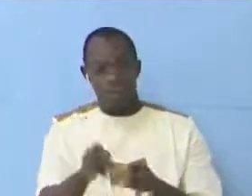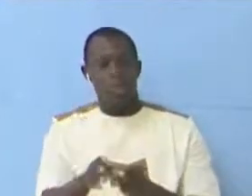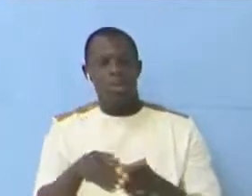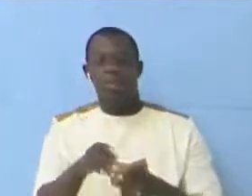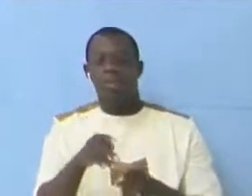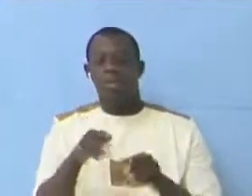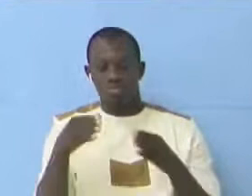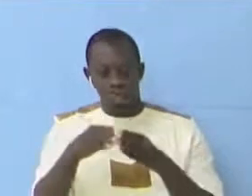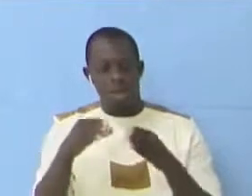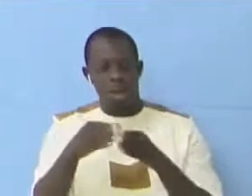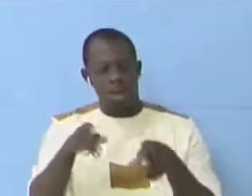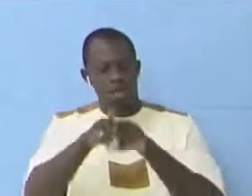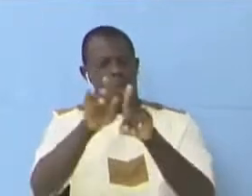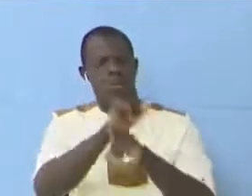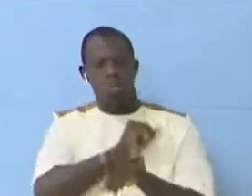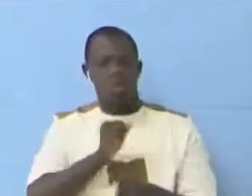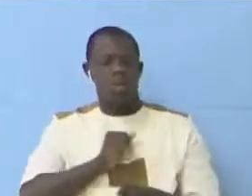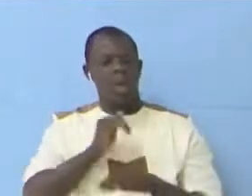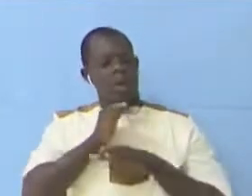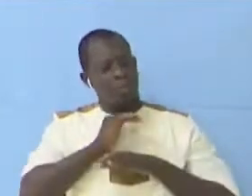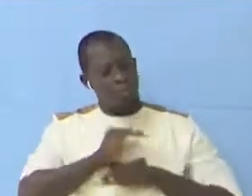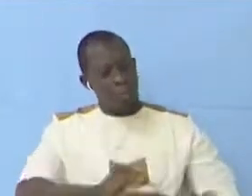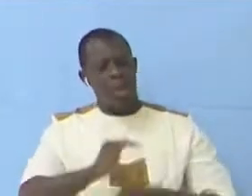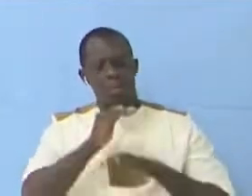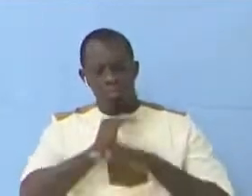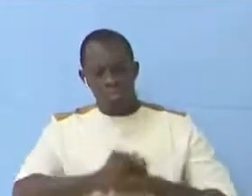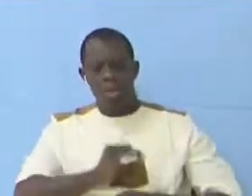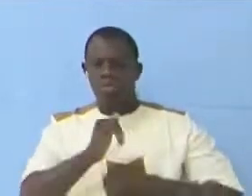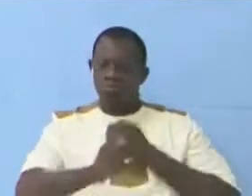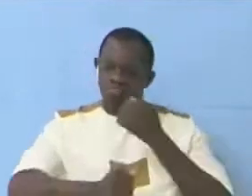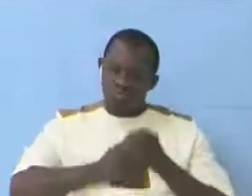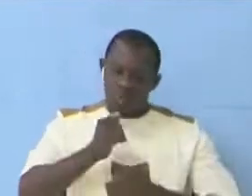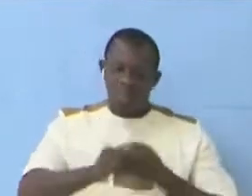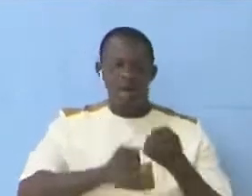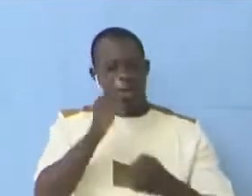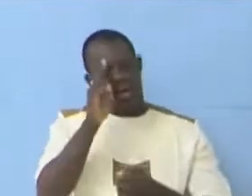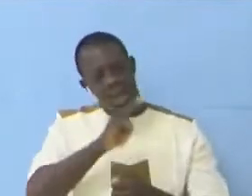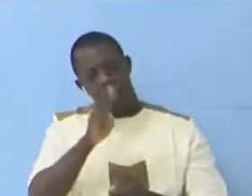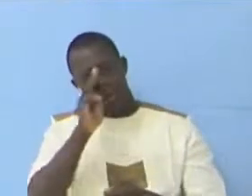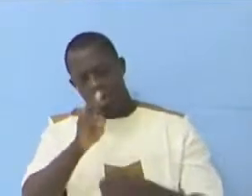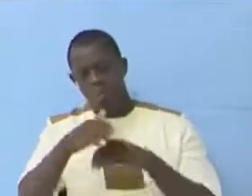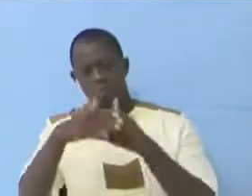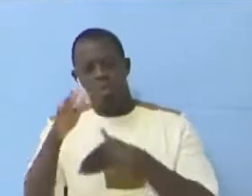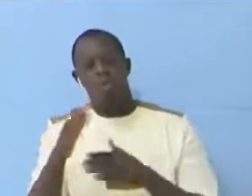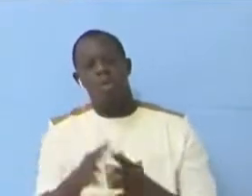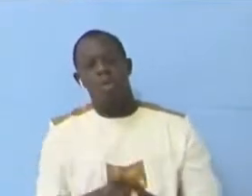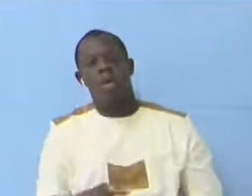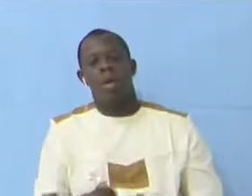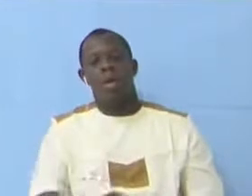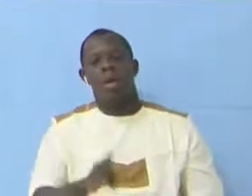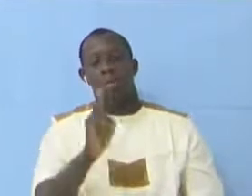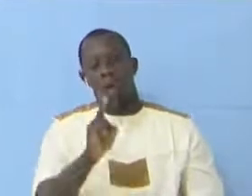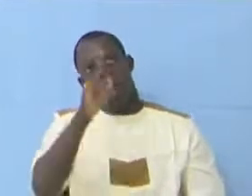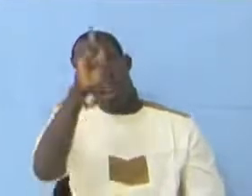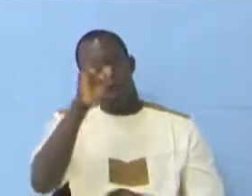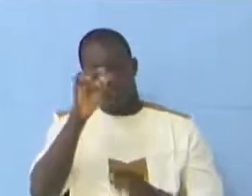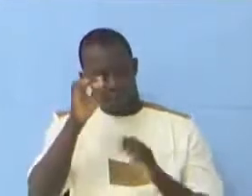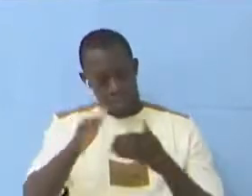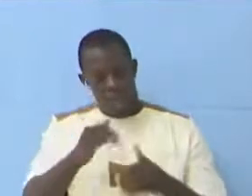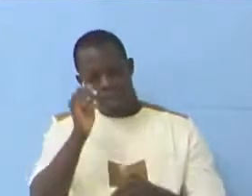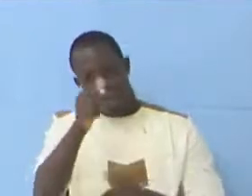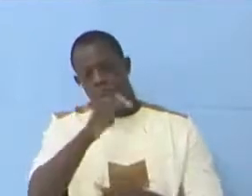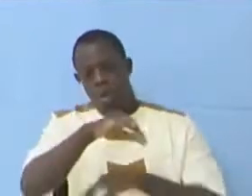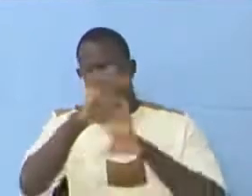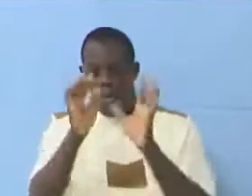muñ di jànkuwanteeg naxar. All that period they were with us with pains. waaye yal na leen yàlla fay. May